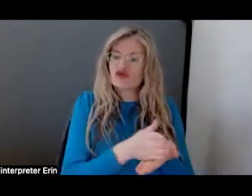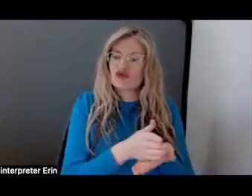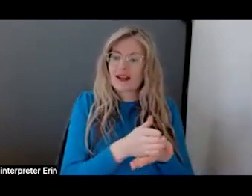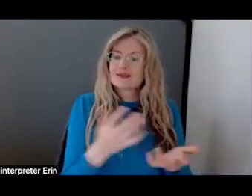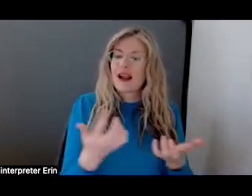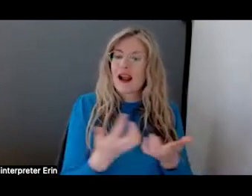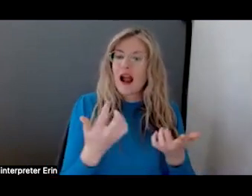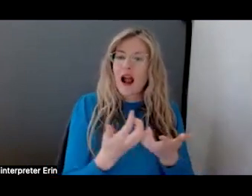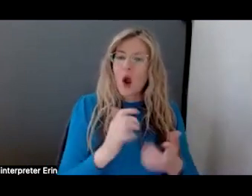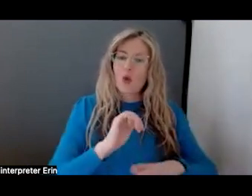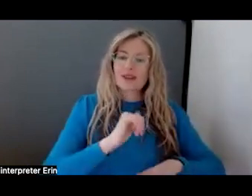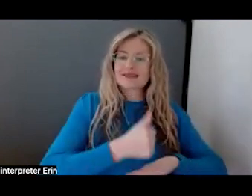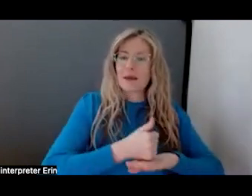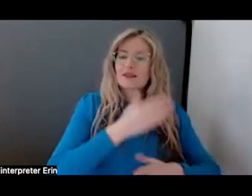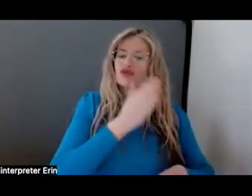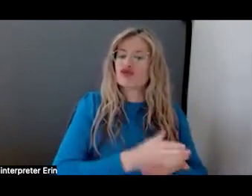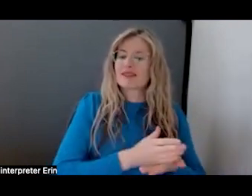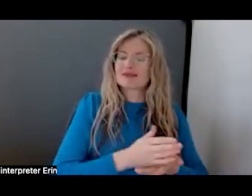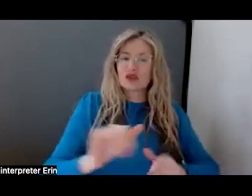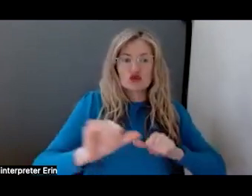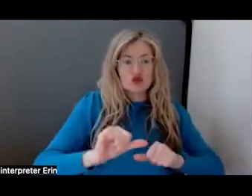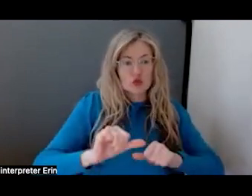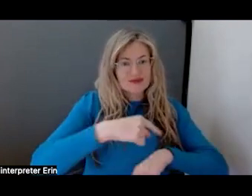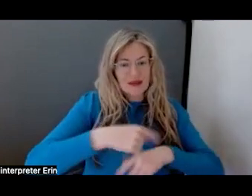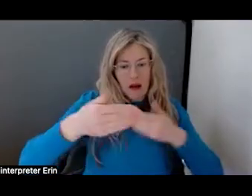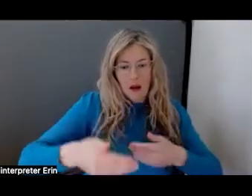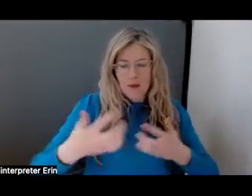such a short time.